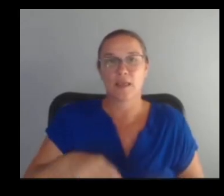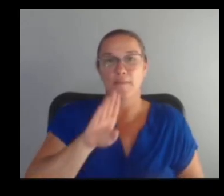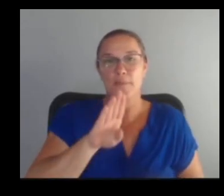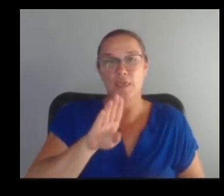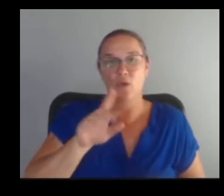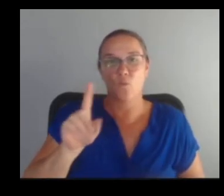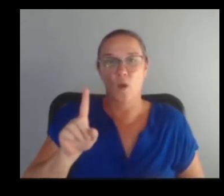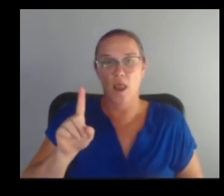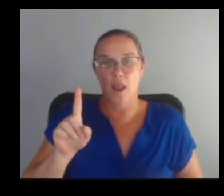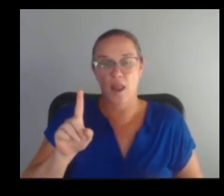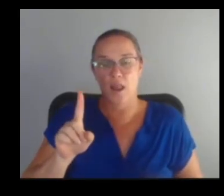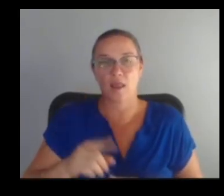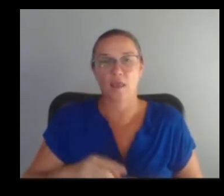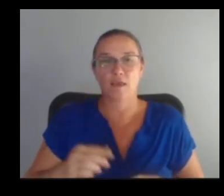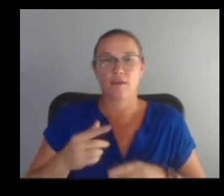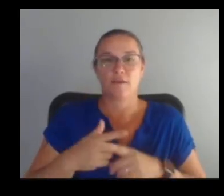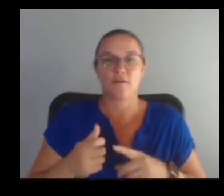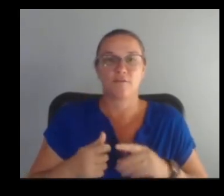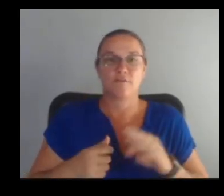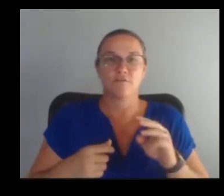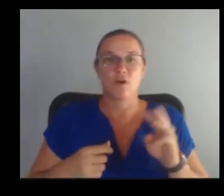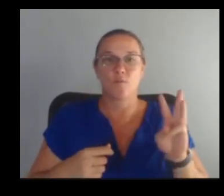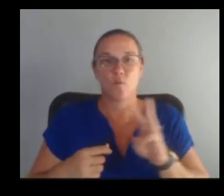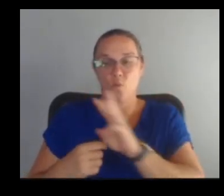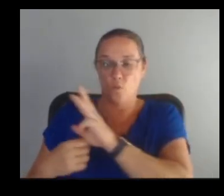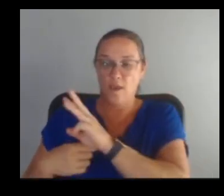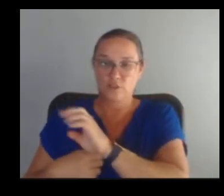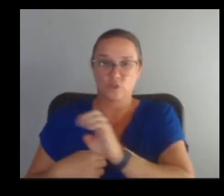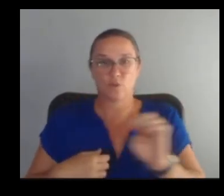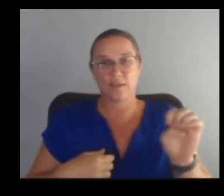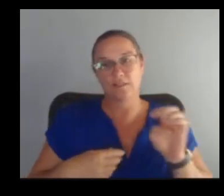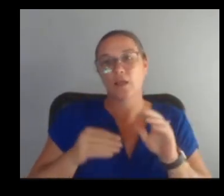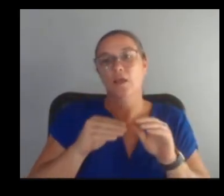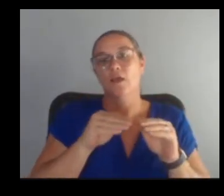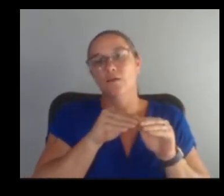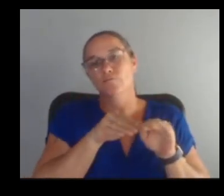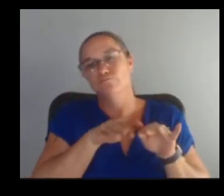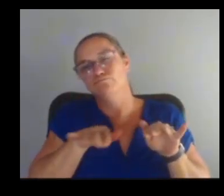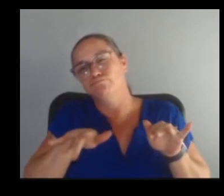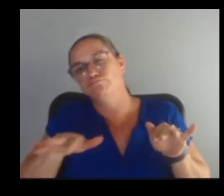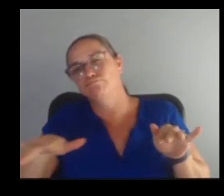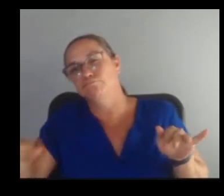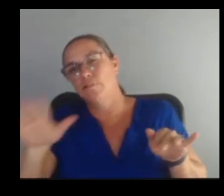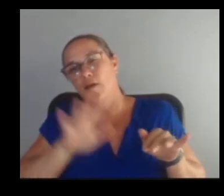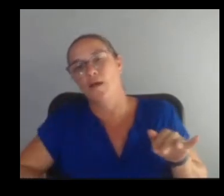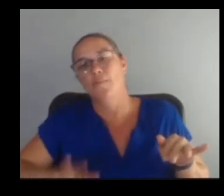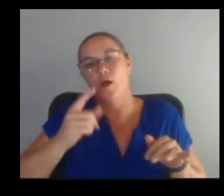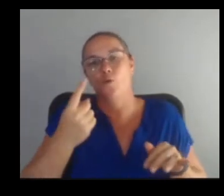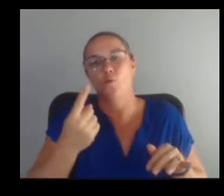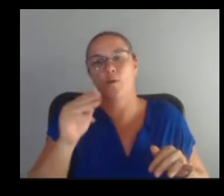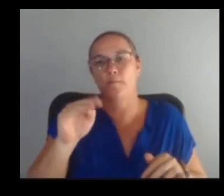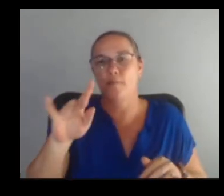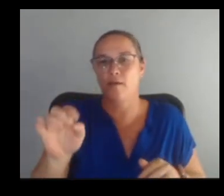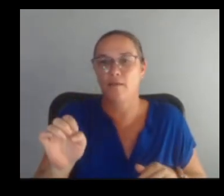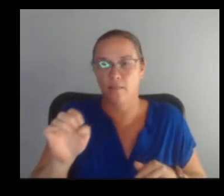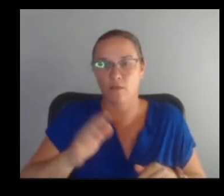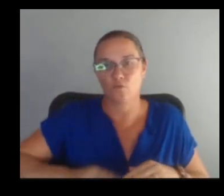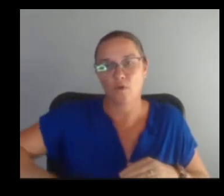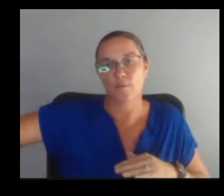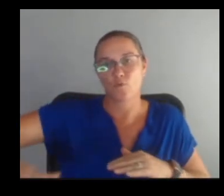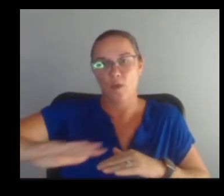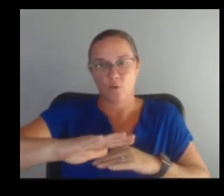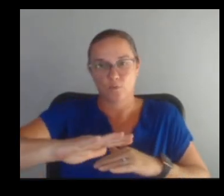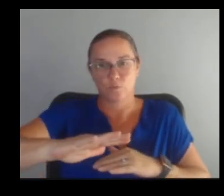lava coming across from the west to east, across at about a 1 mile distance of the crater floor, wrapping all the way around.